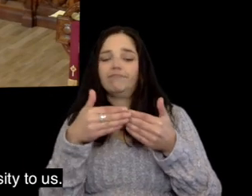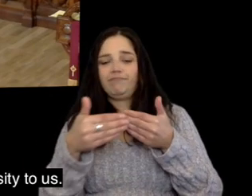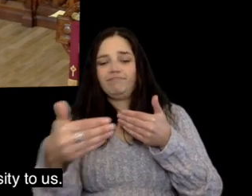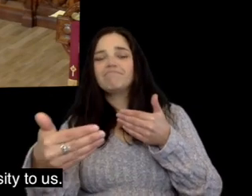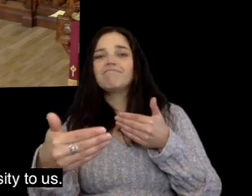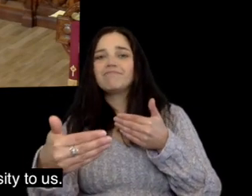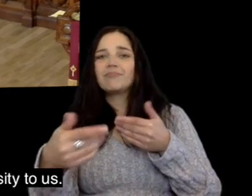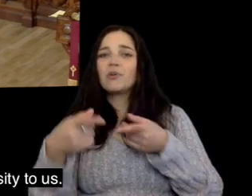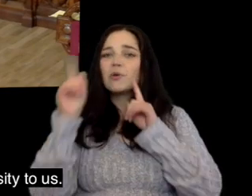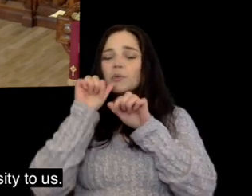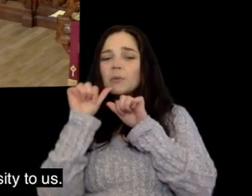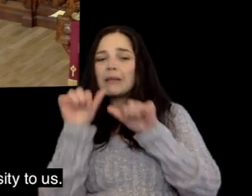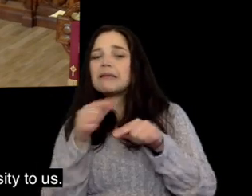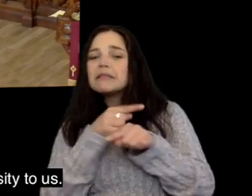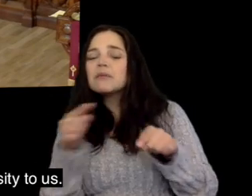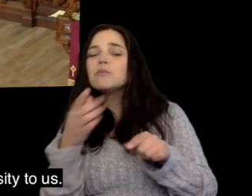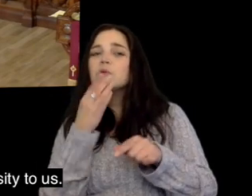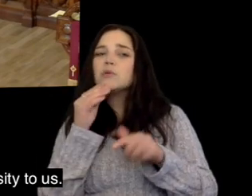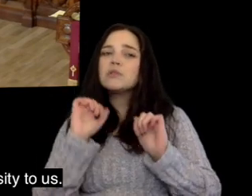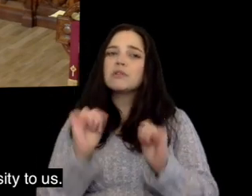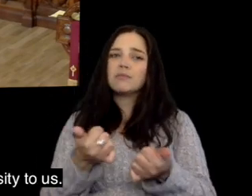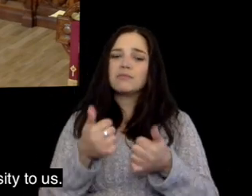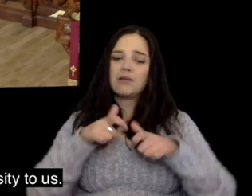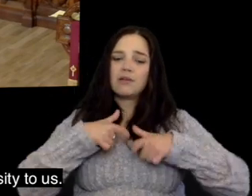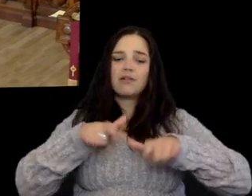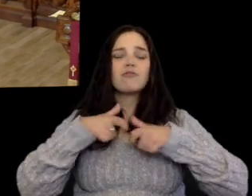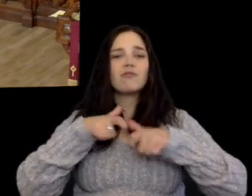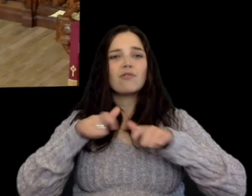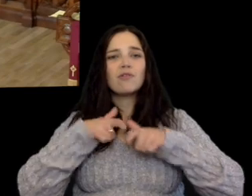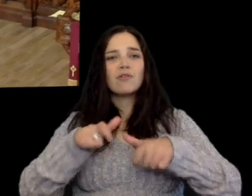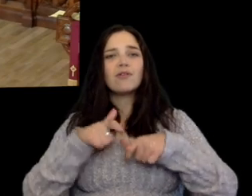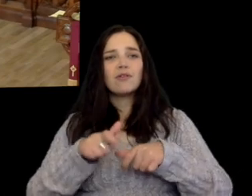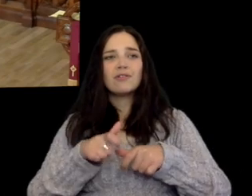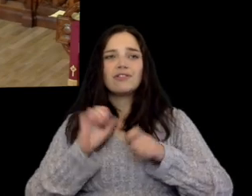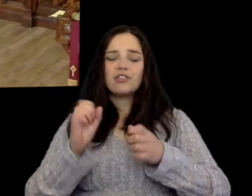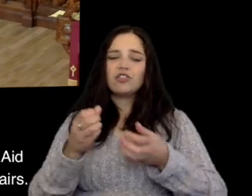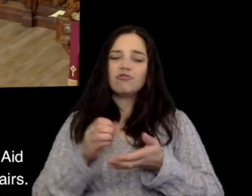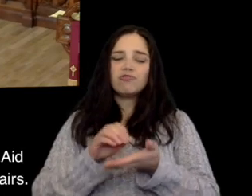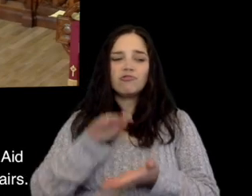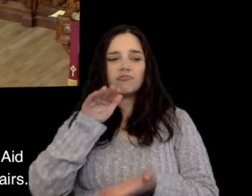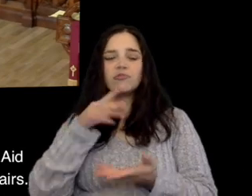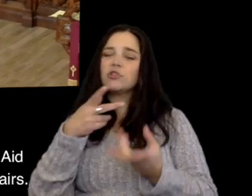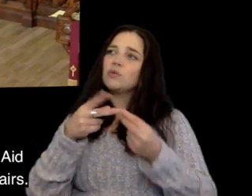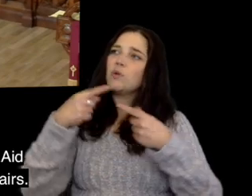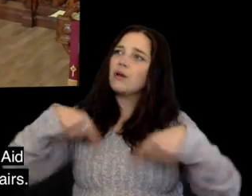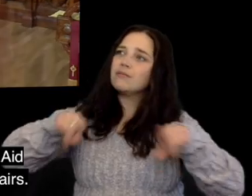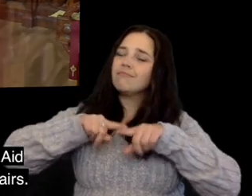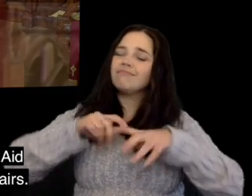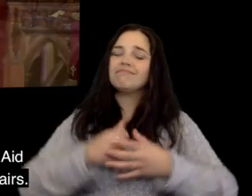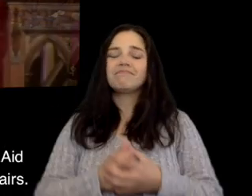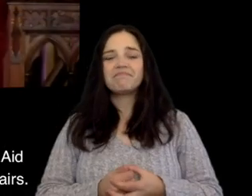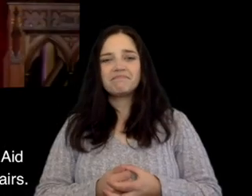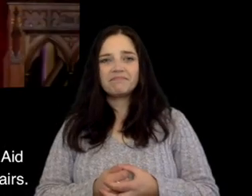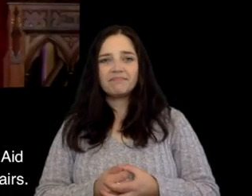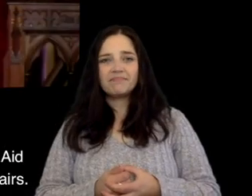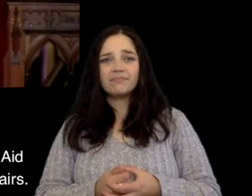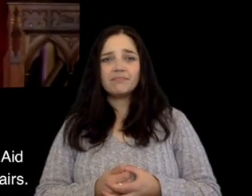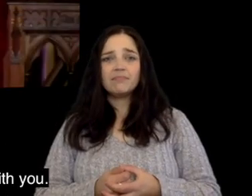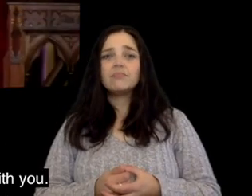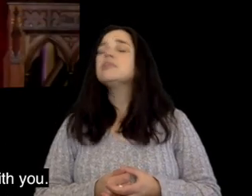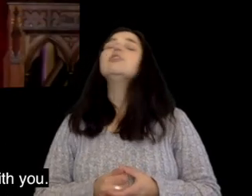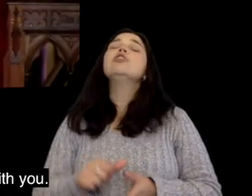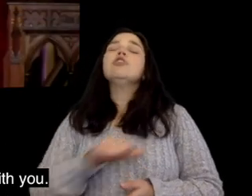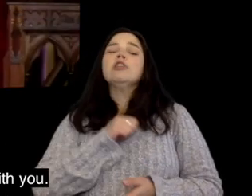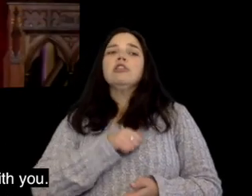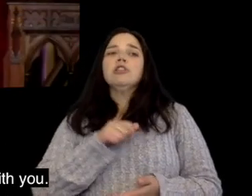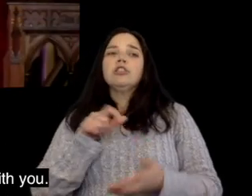in the days that come, that God will bless them and use them and continue his generosity to us. There